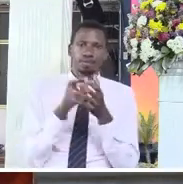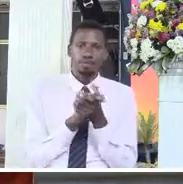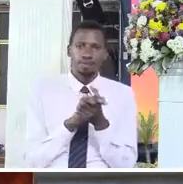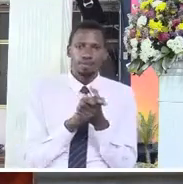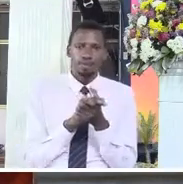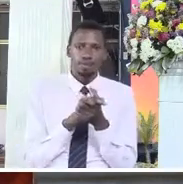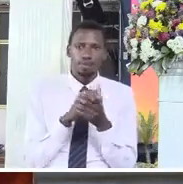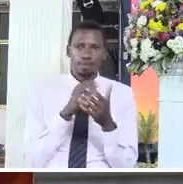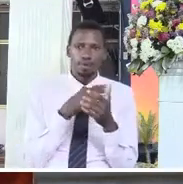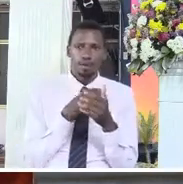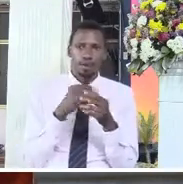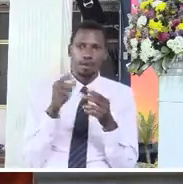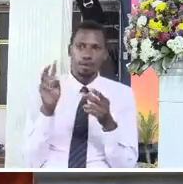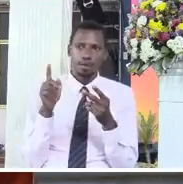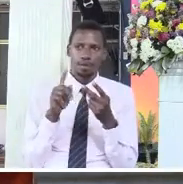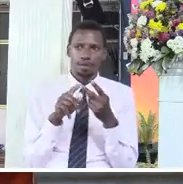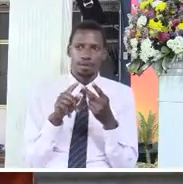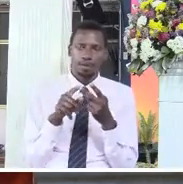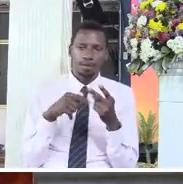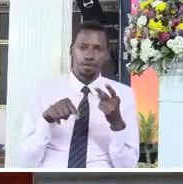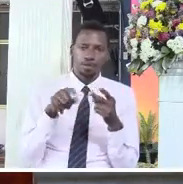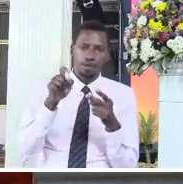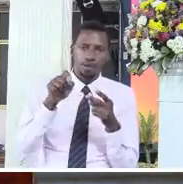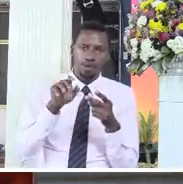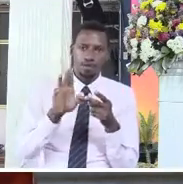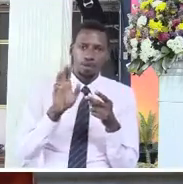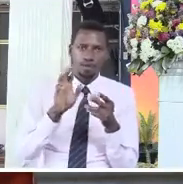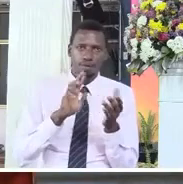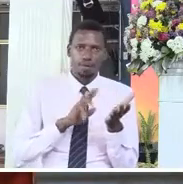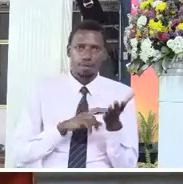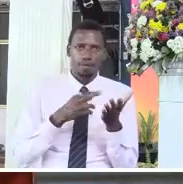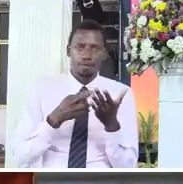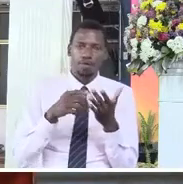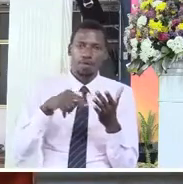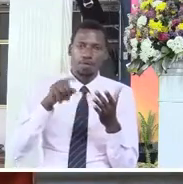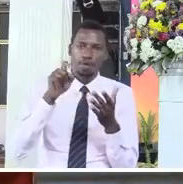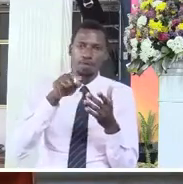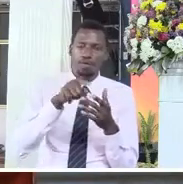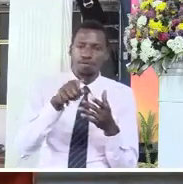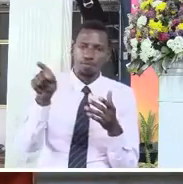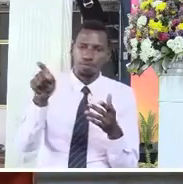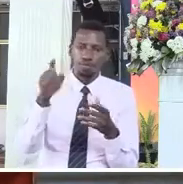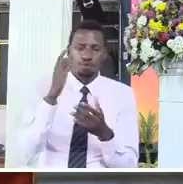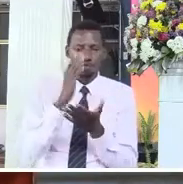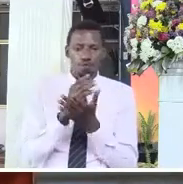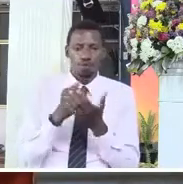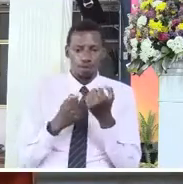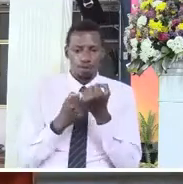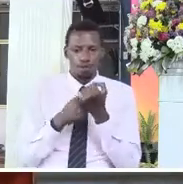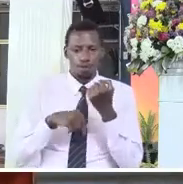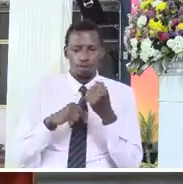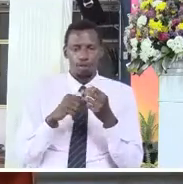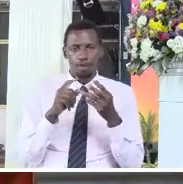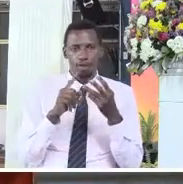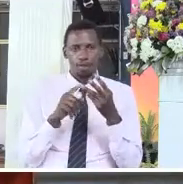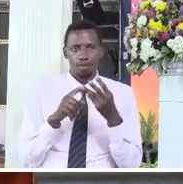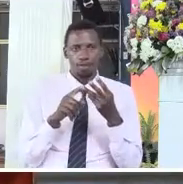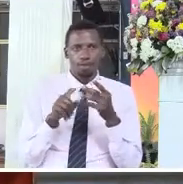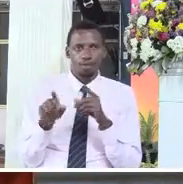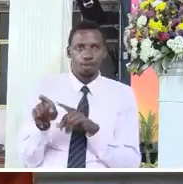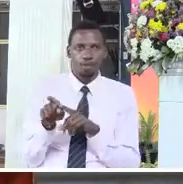campuses. And secondly, we need your resources, we need you to really support us. And thirdly, we